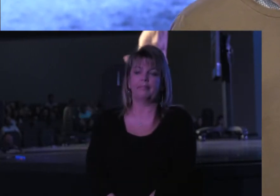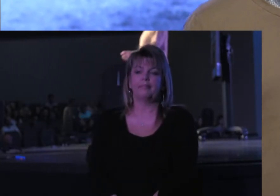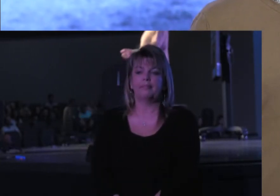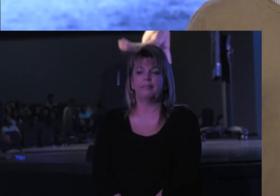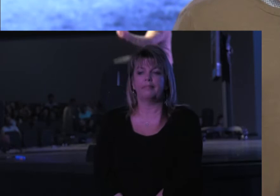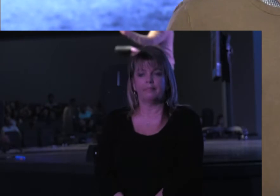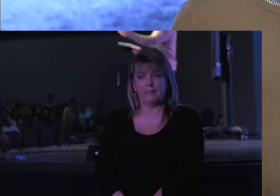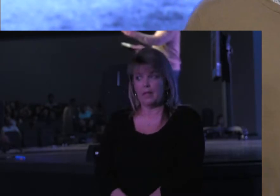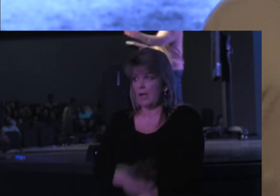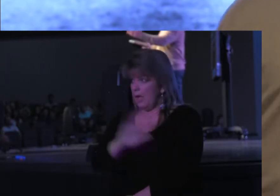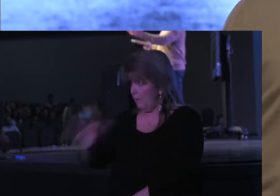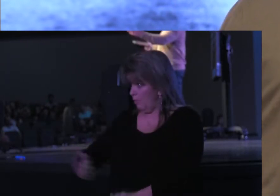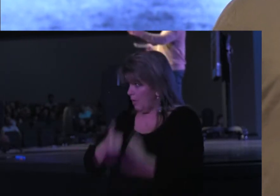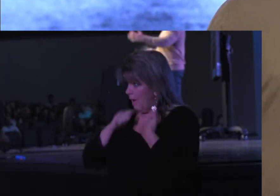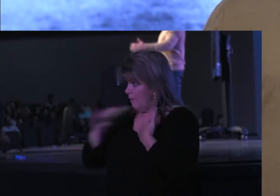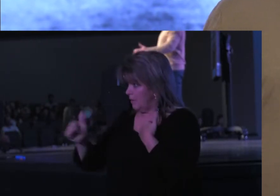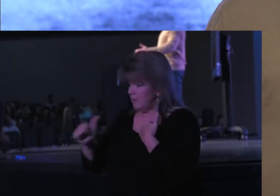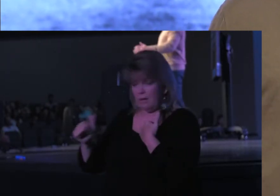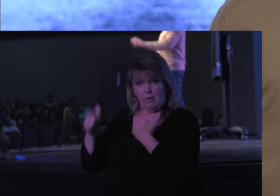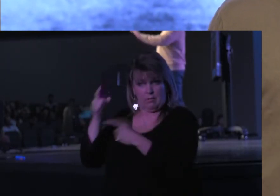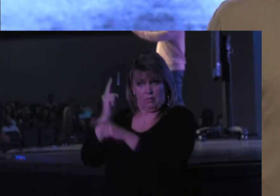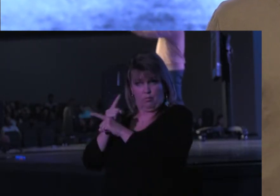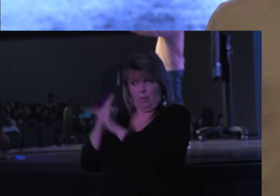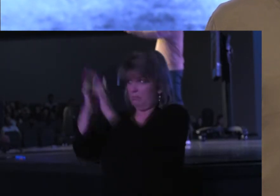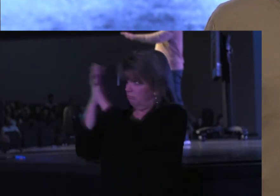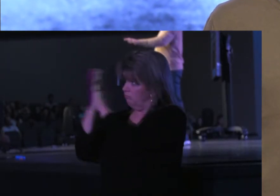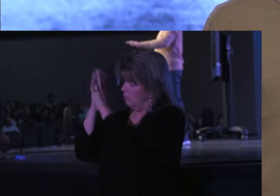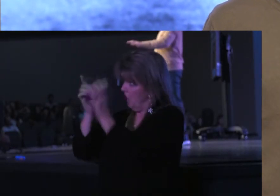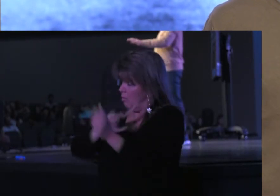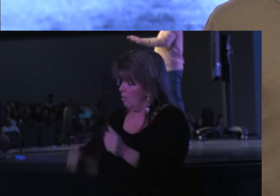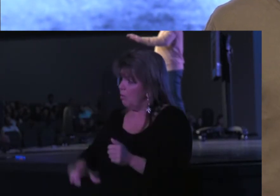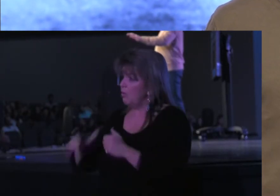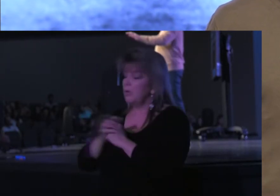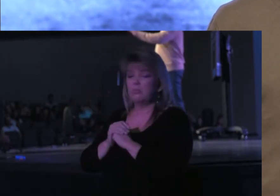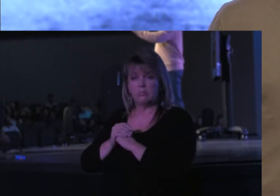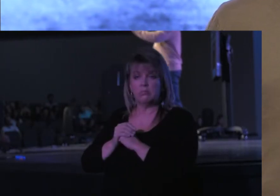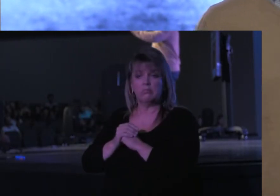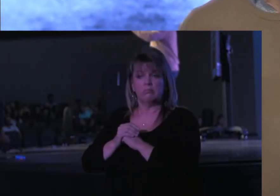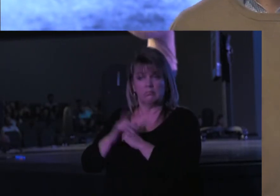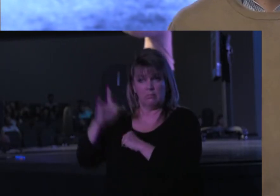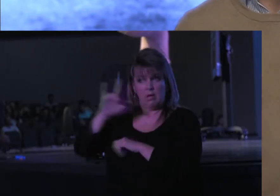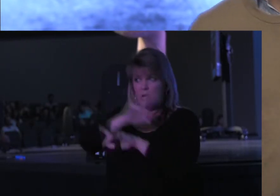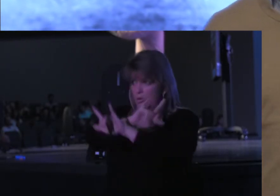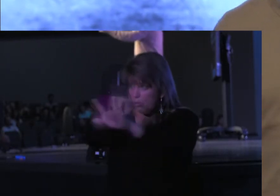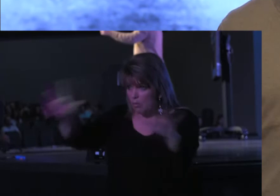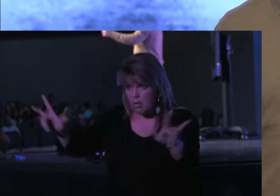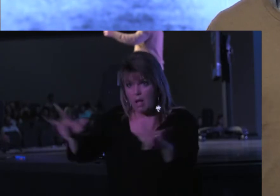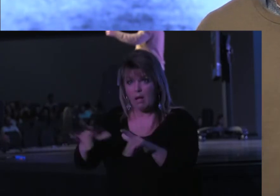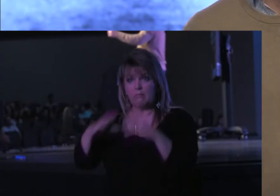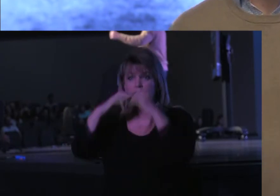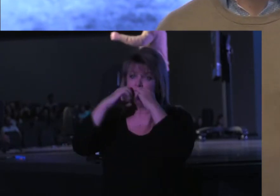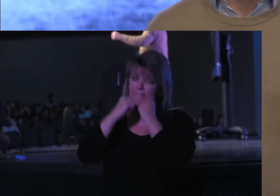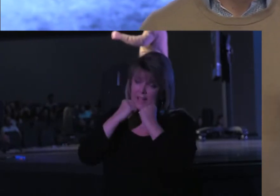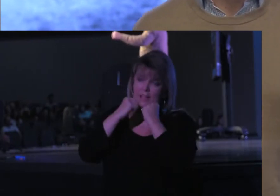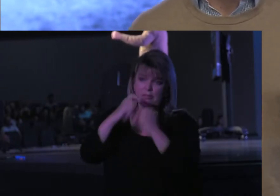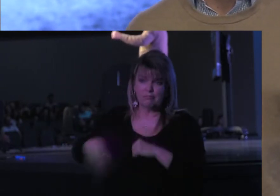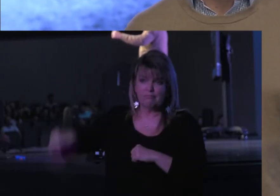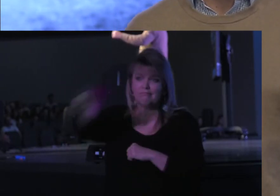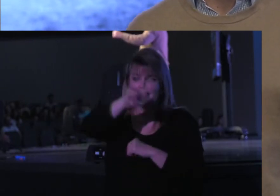In fact, if your life is not where the Lord would have it, you are loved. You're valuable.